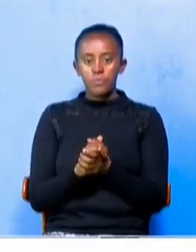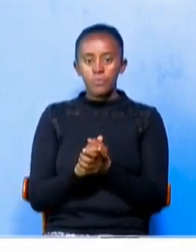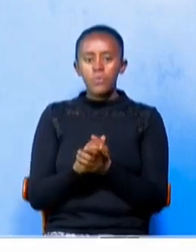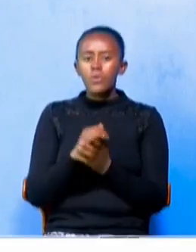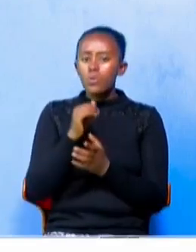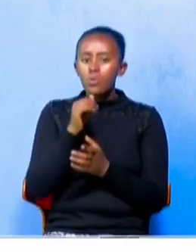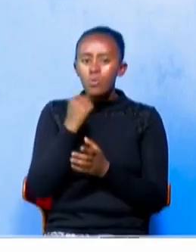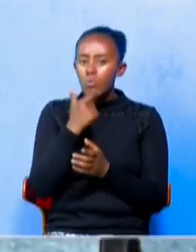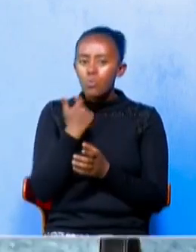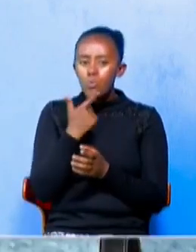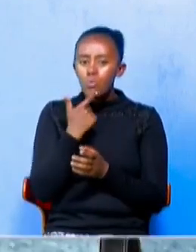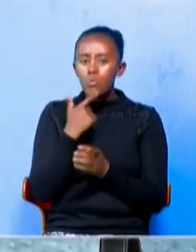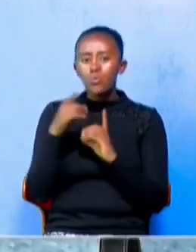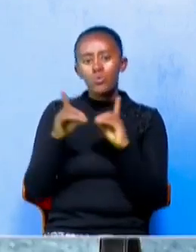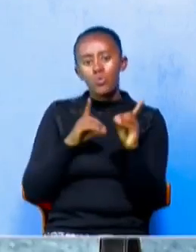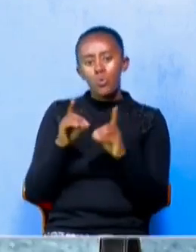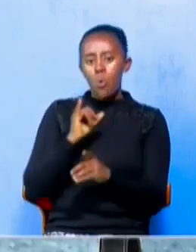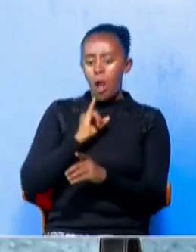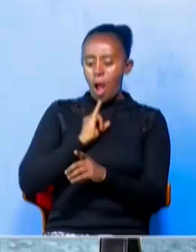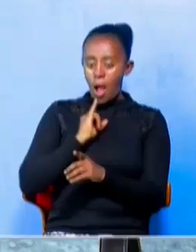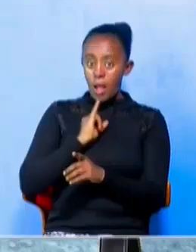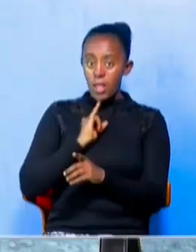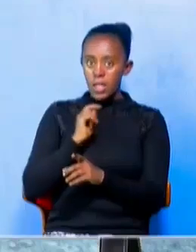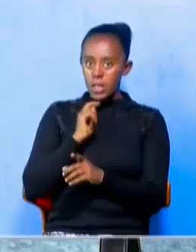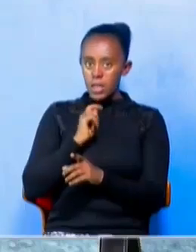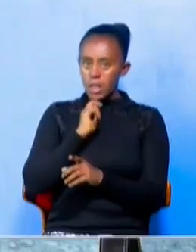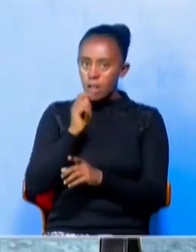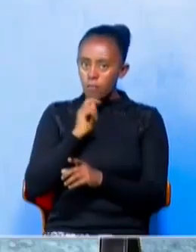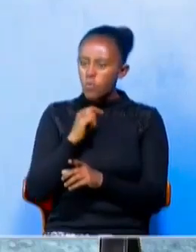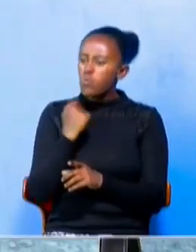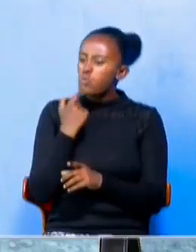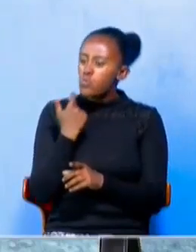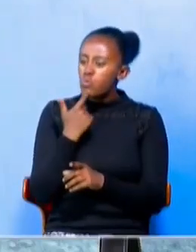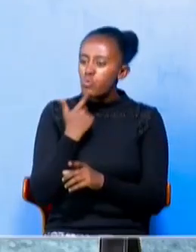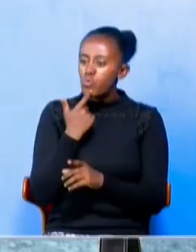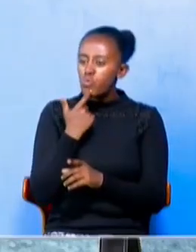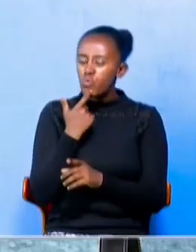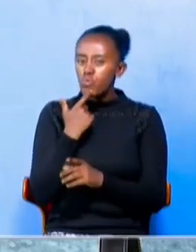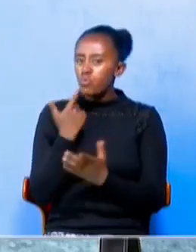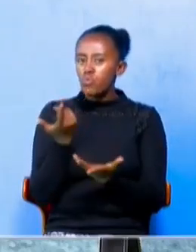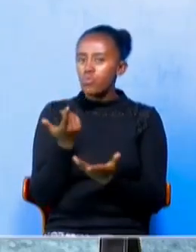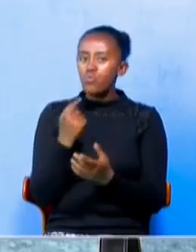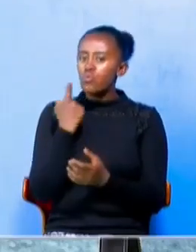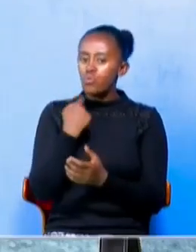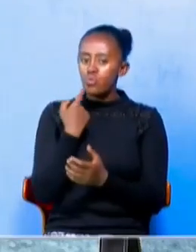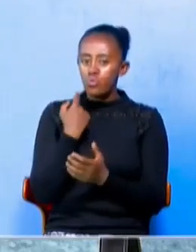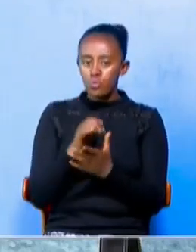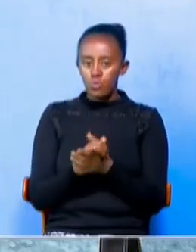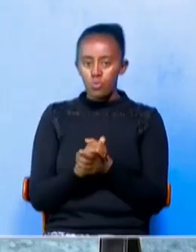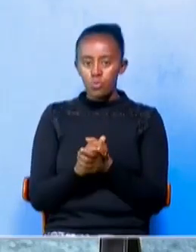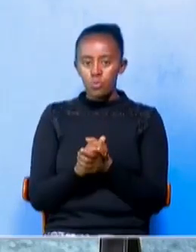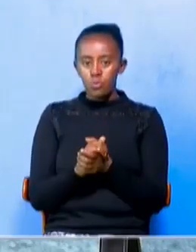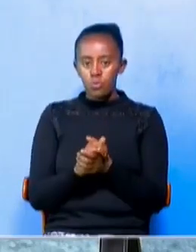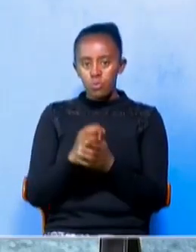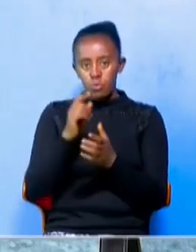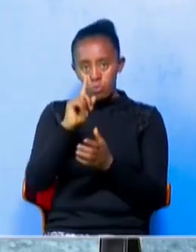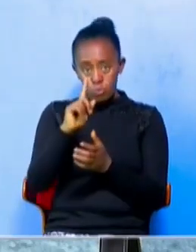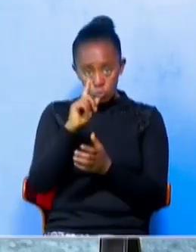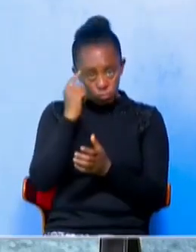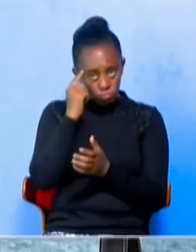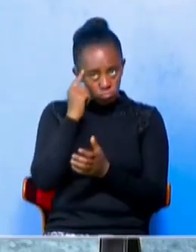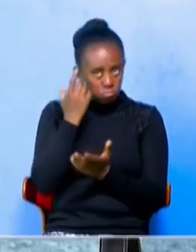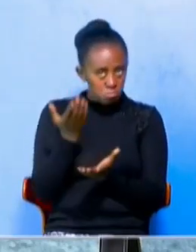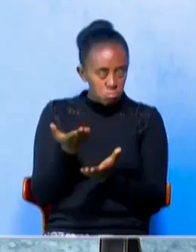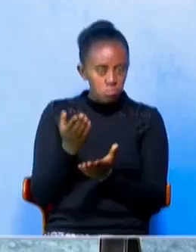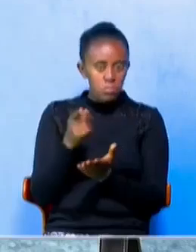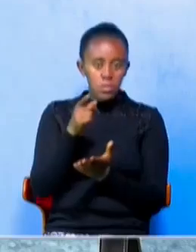Who do I interview? Who the person? A responsible person, right? The one that concerns about